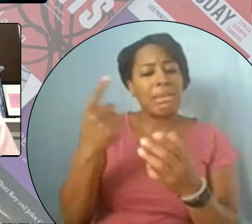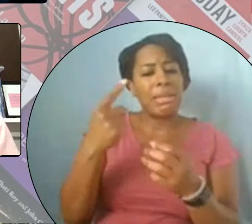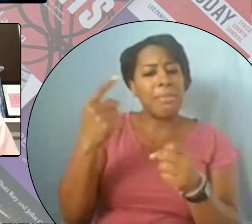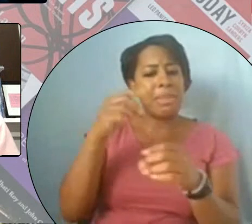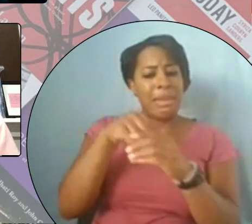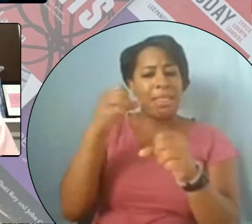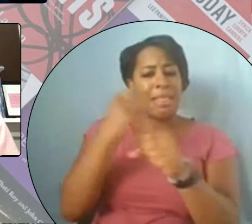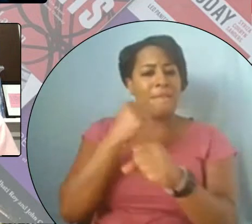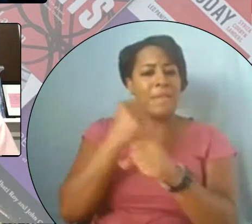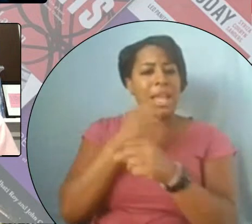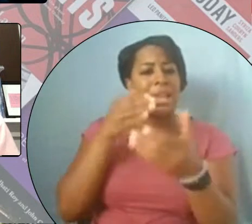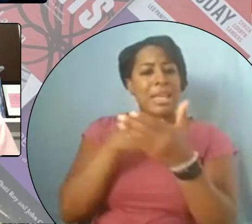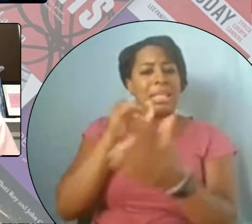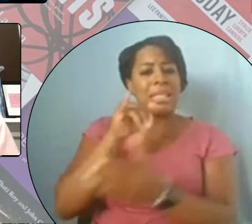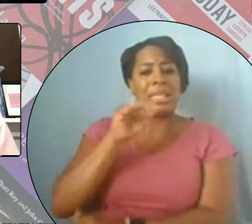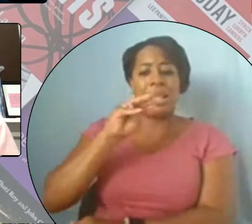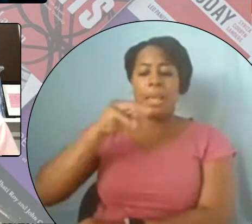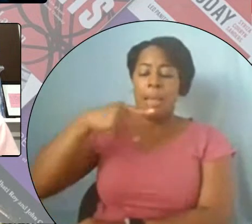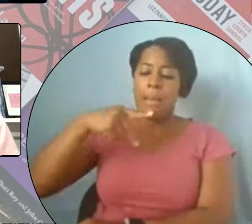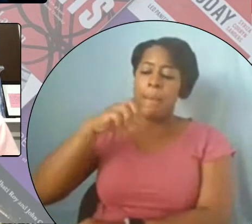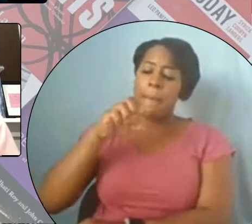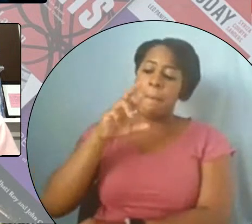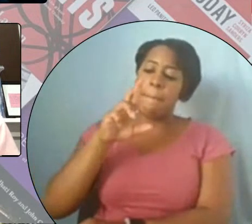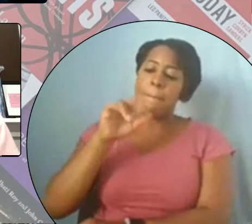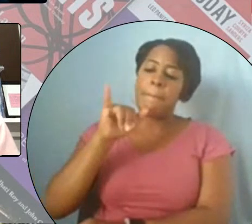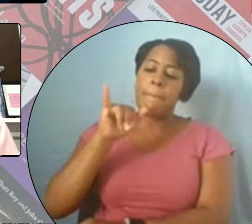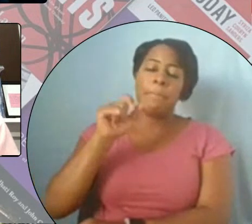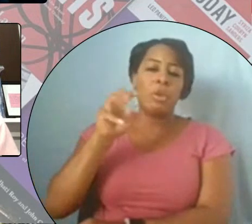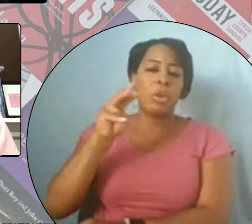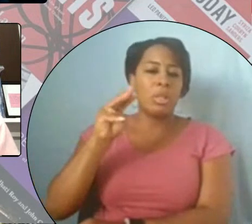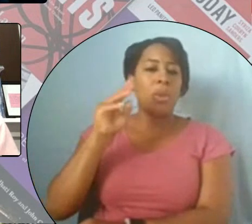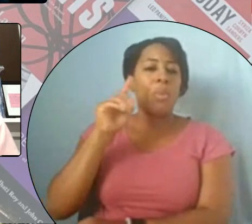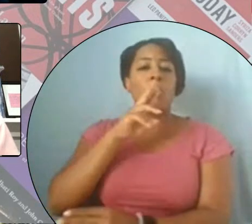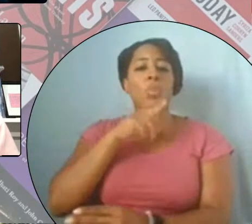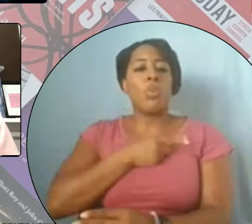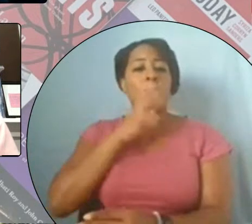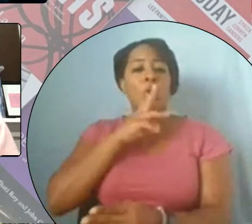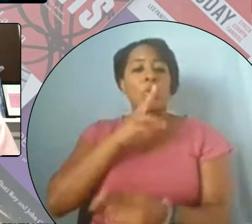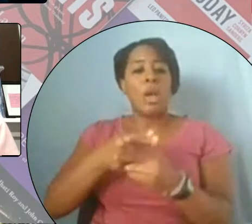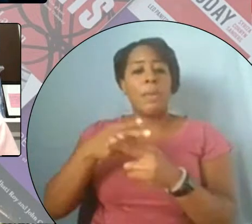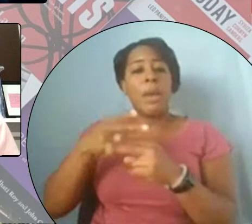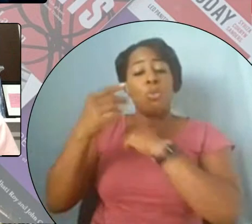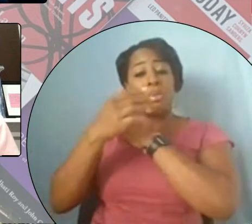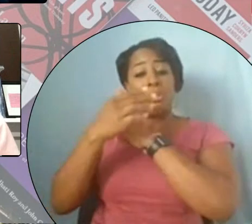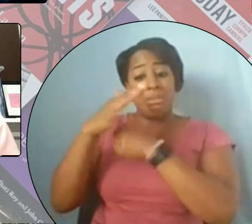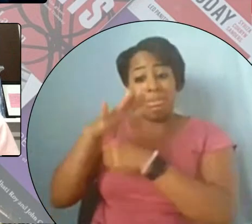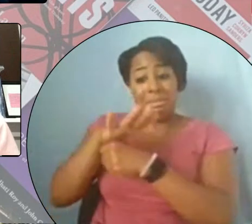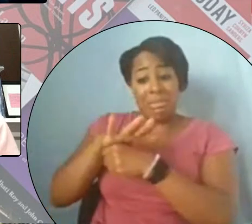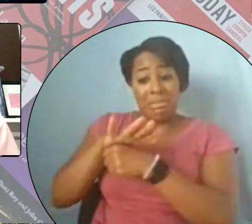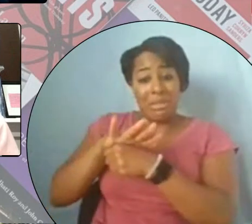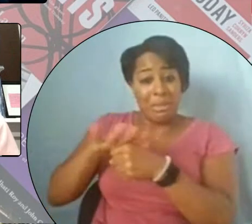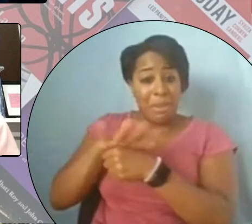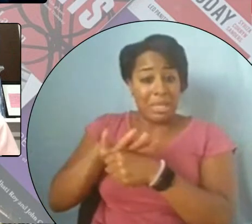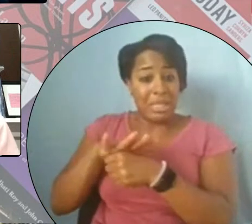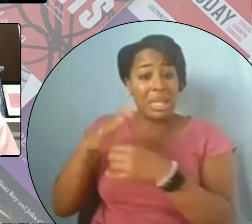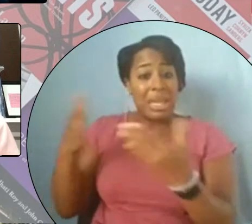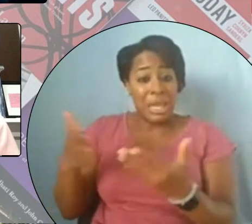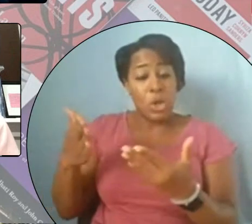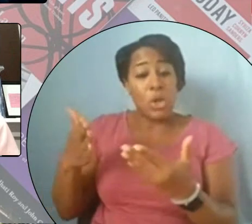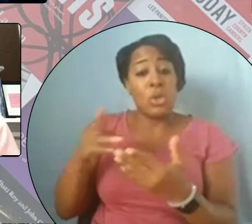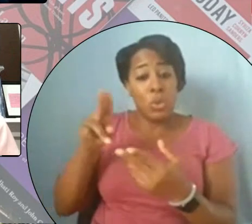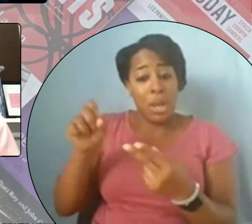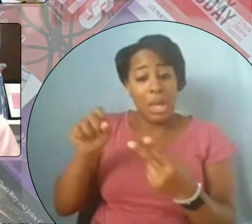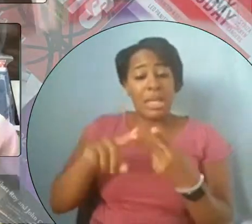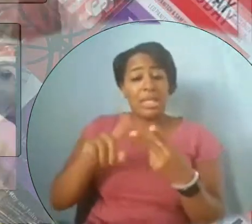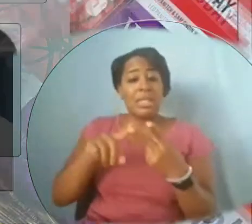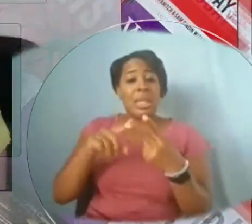U.S. policing and imprisonment domestically. We'll be discussing this at the border, and we'll be discussing this internationally, right? So